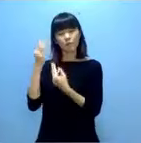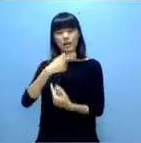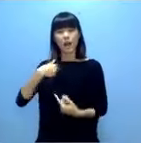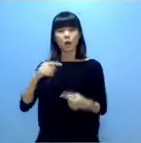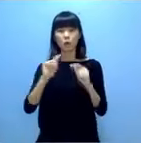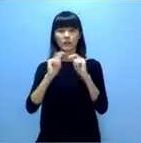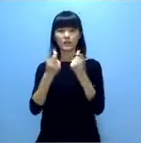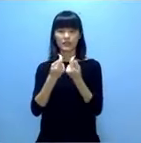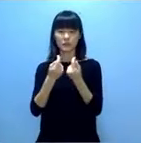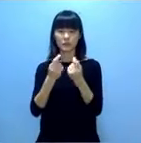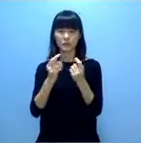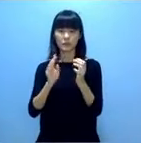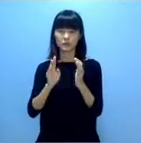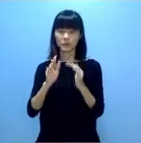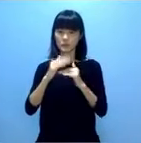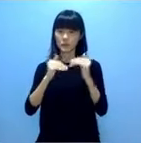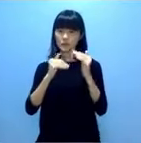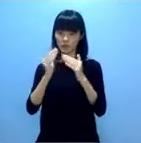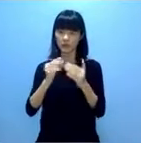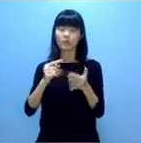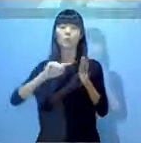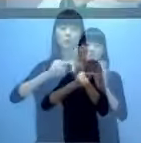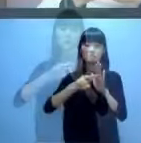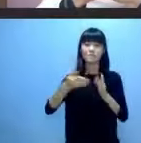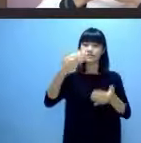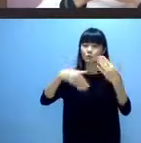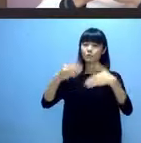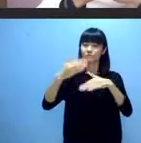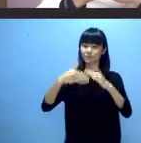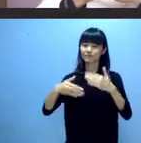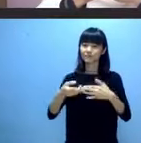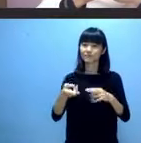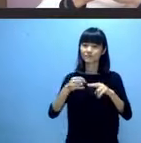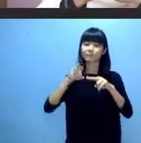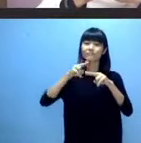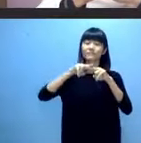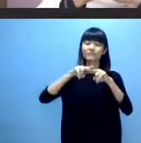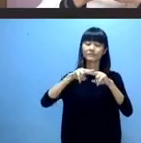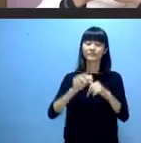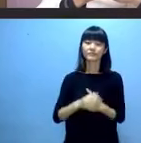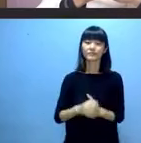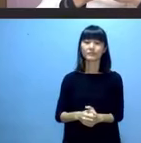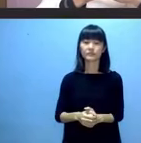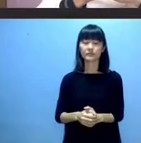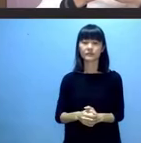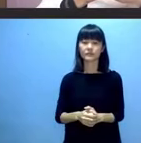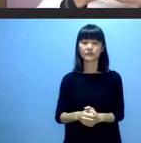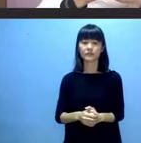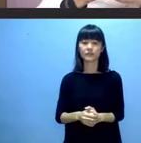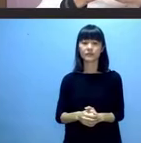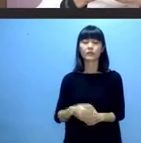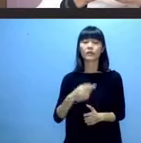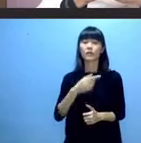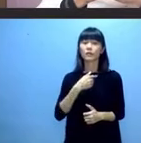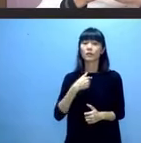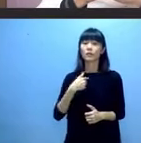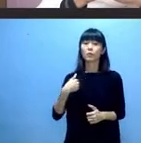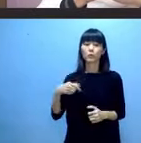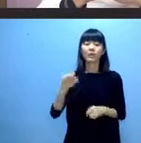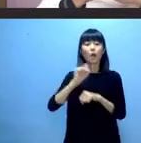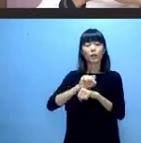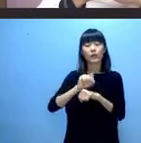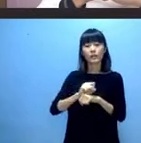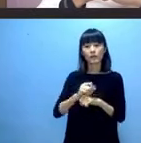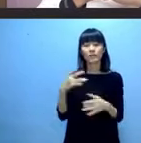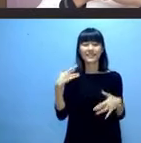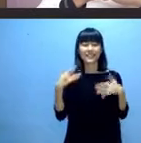sales will start to increase once the whole city breaker measures are lifted. We are definitely working on some very, very